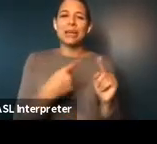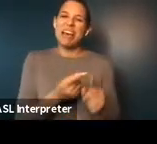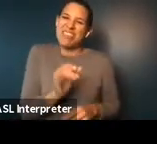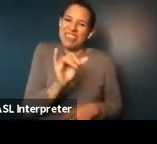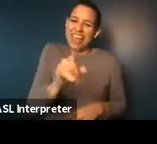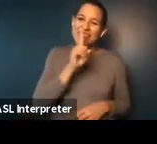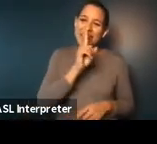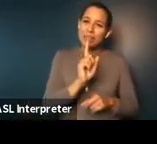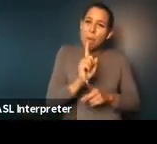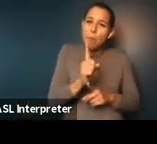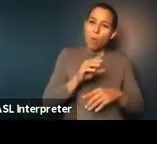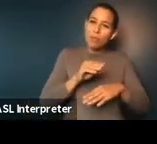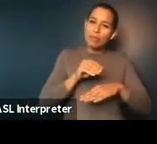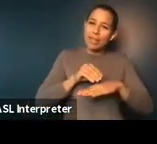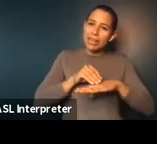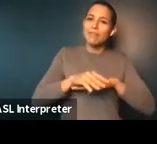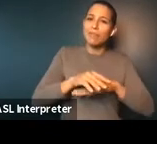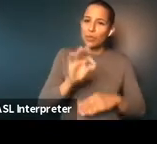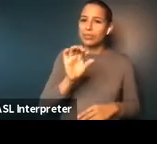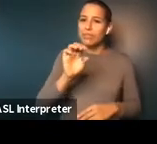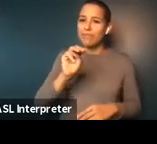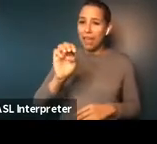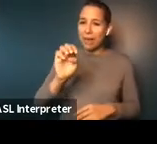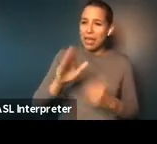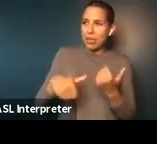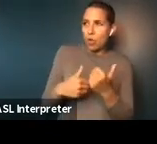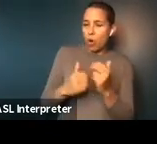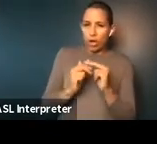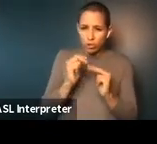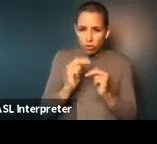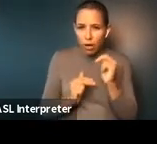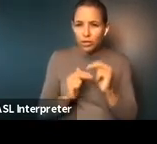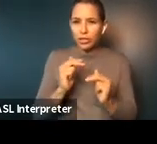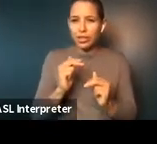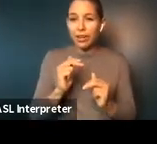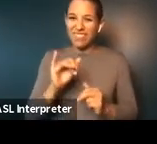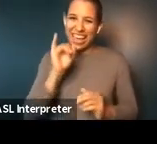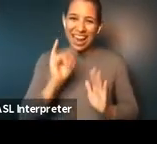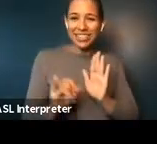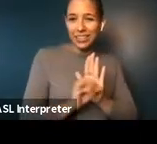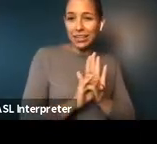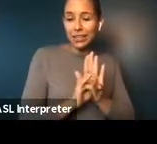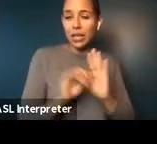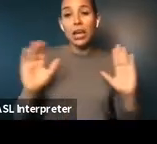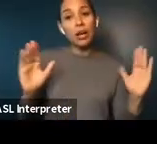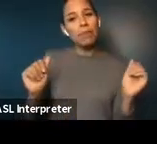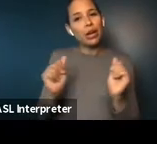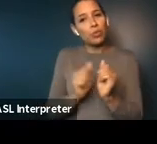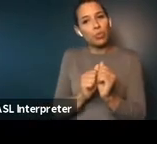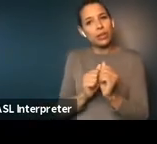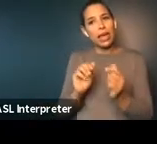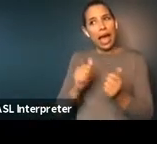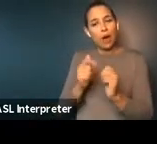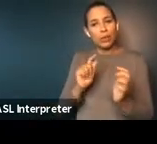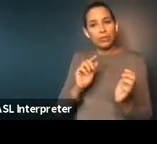or for the constitution of like a Femme identity versus some of the places that it's gone to now that it